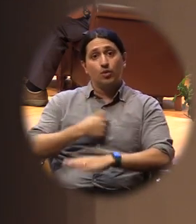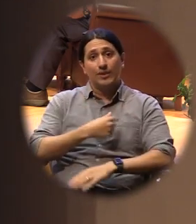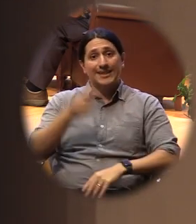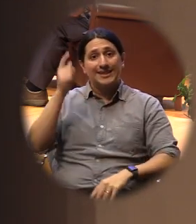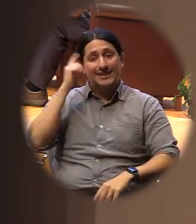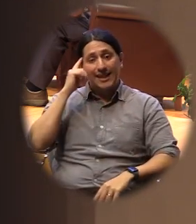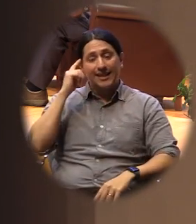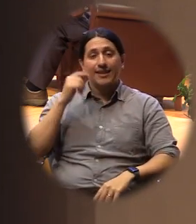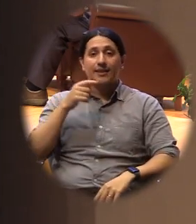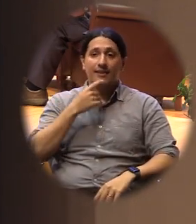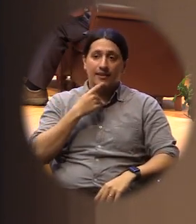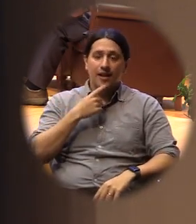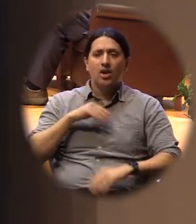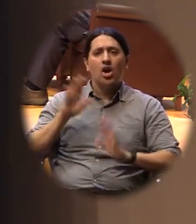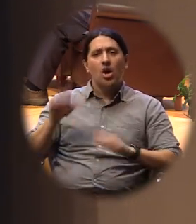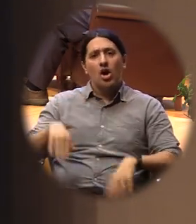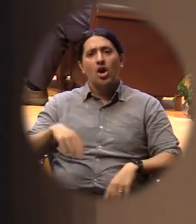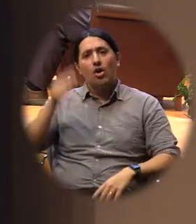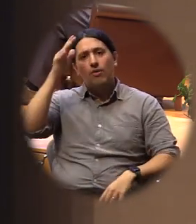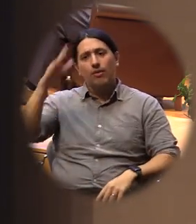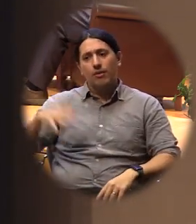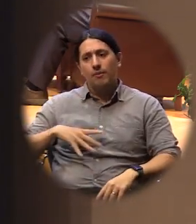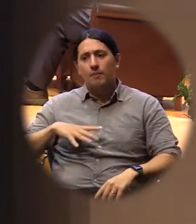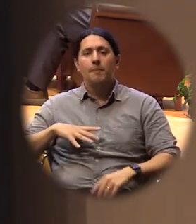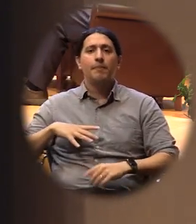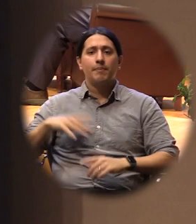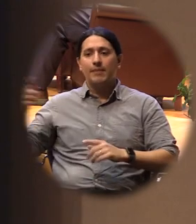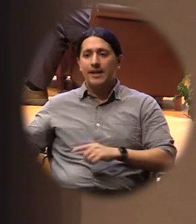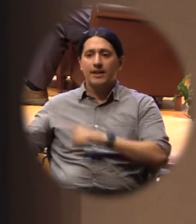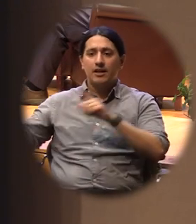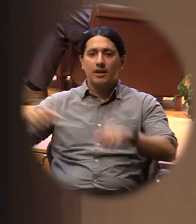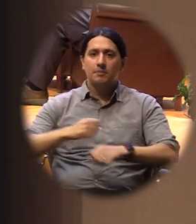females come in and then they mate loyally with the males.